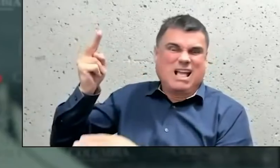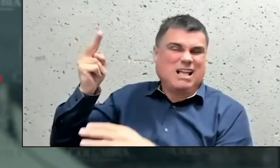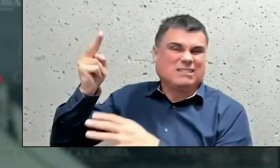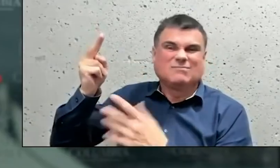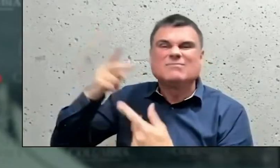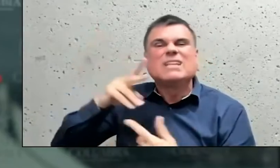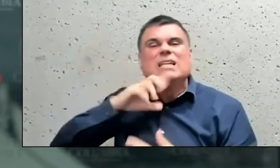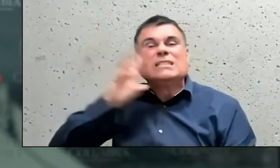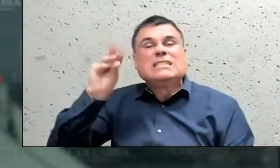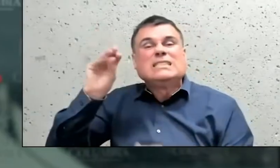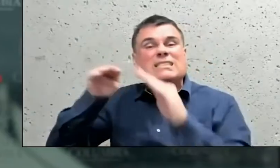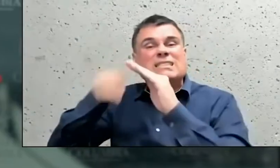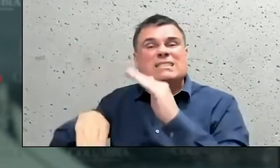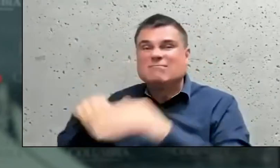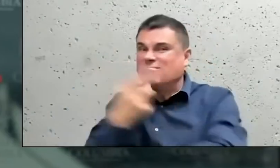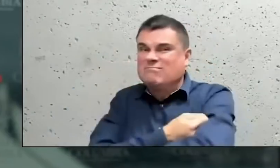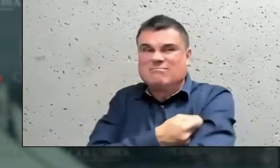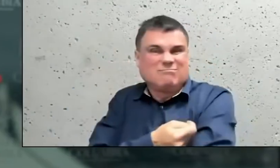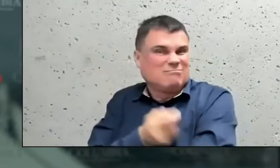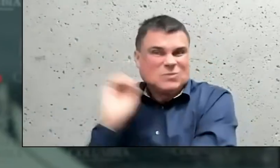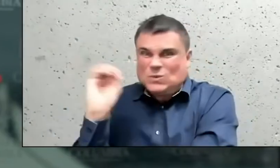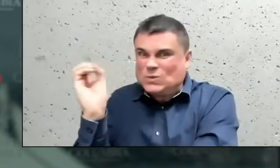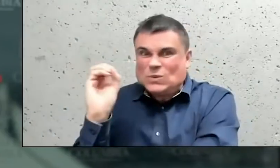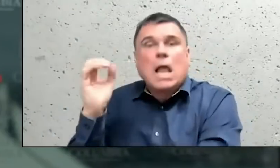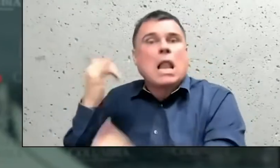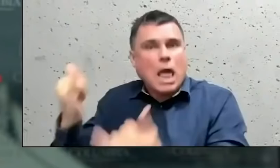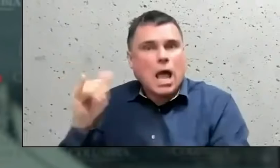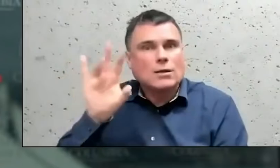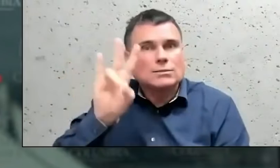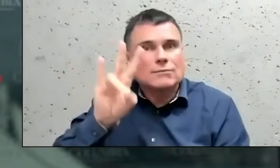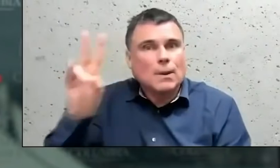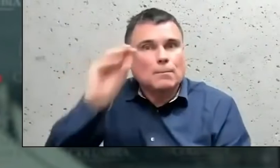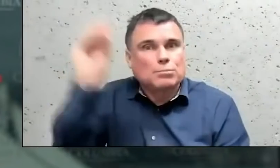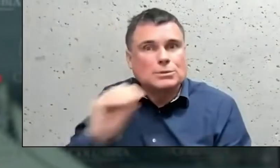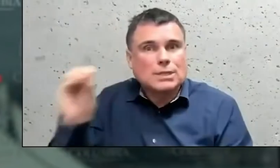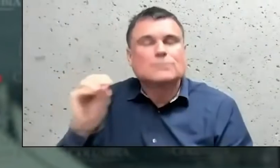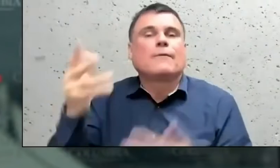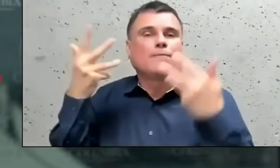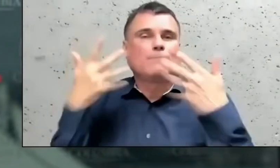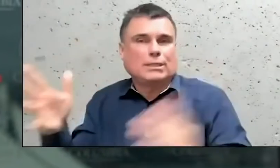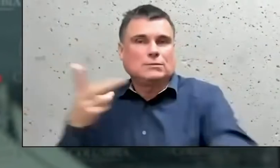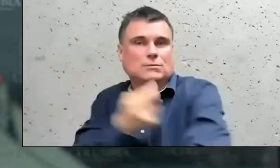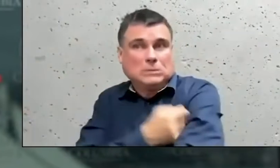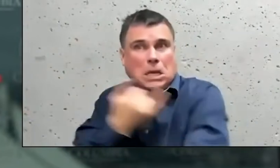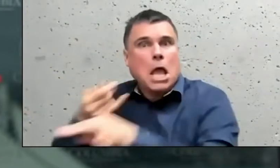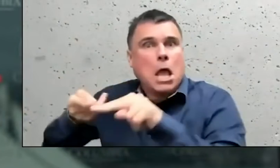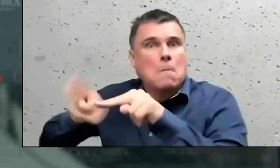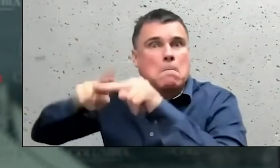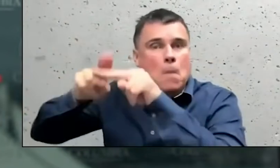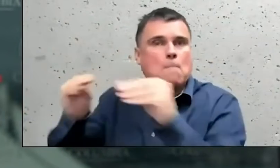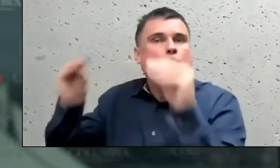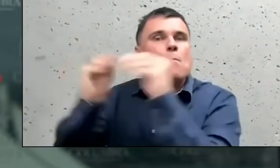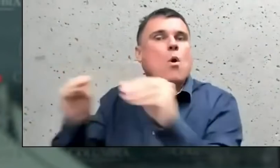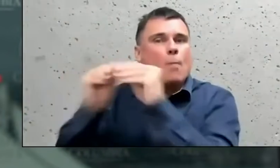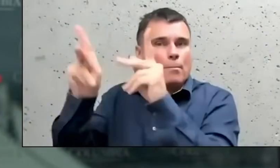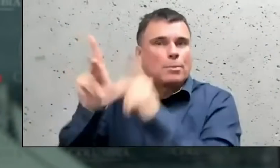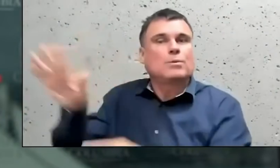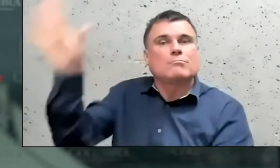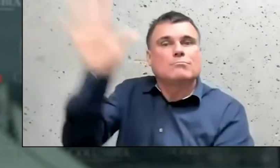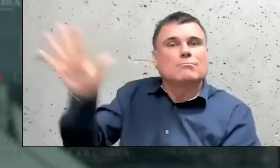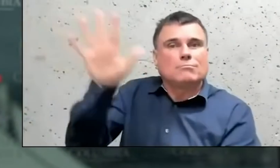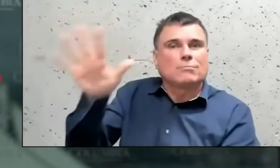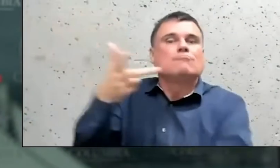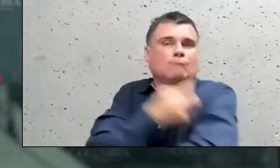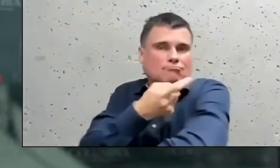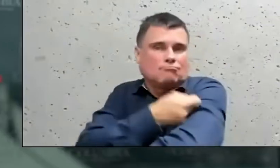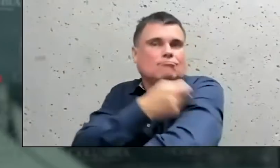and is now at 77% plus and rising. And it's one of the places in BC where vaccination has risen the most,